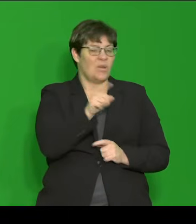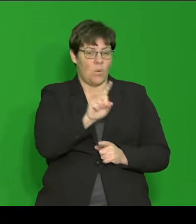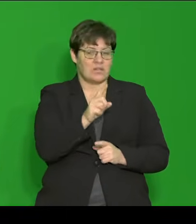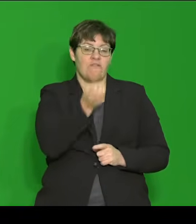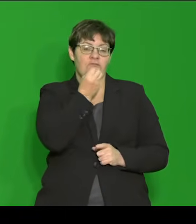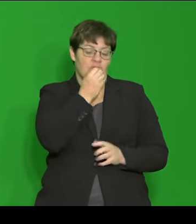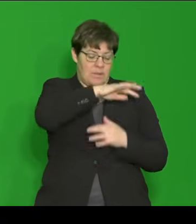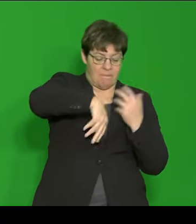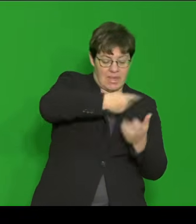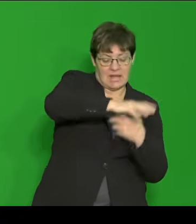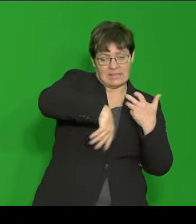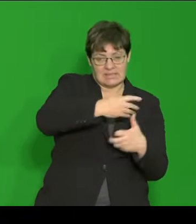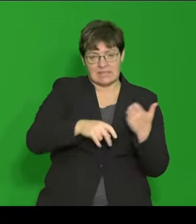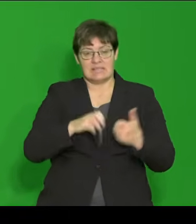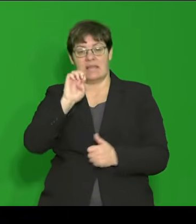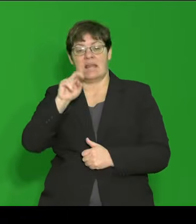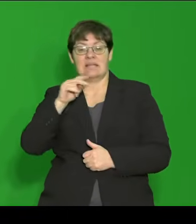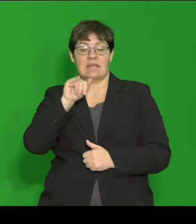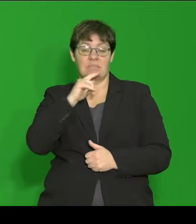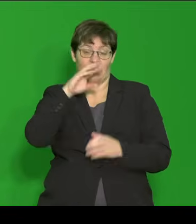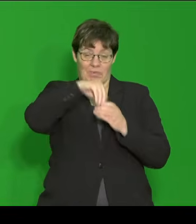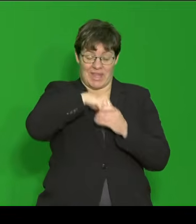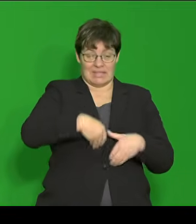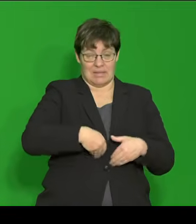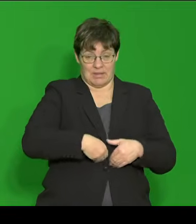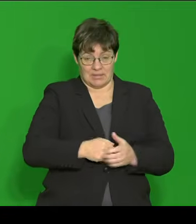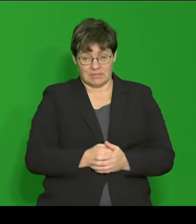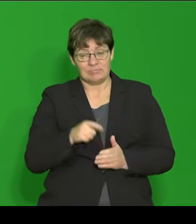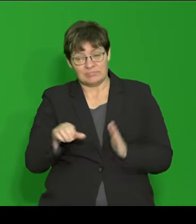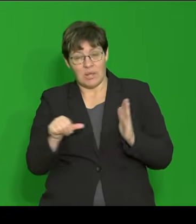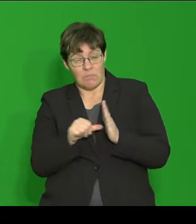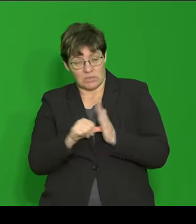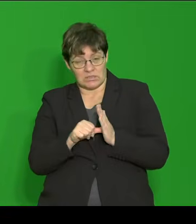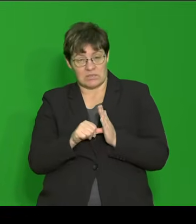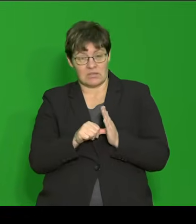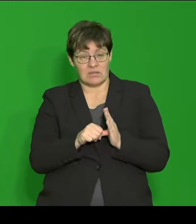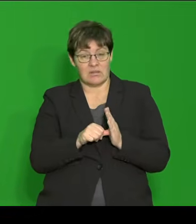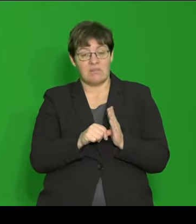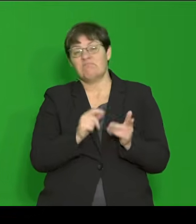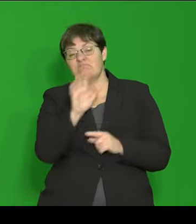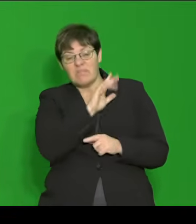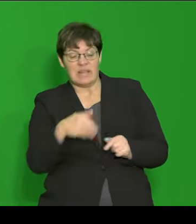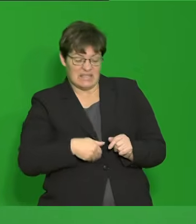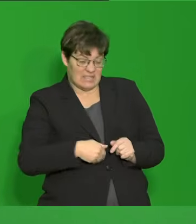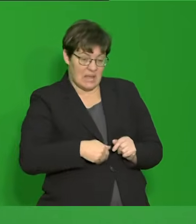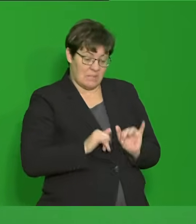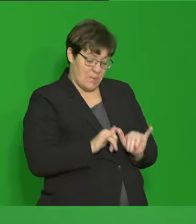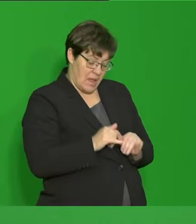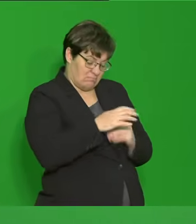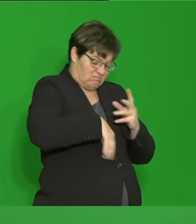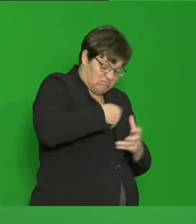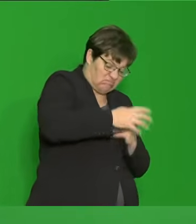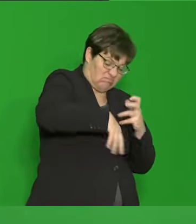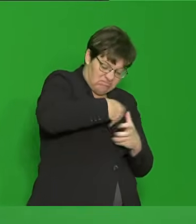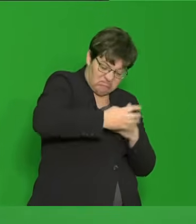the mixing of the food with the enzymes in the stomach. And that's an important process where the food spends quite a bit of time